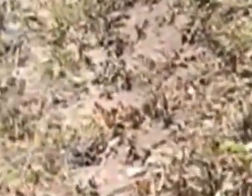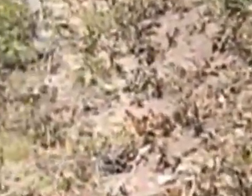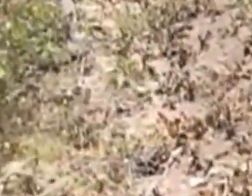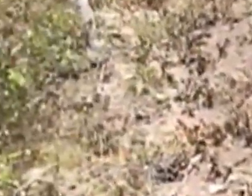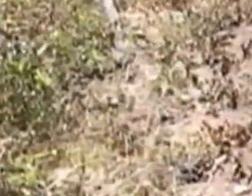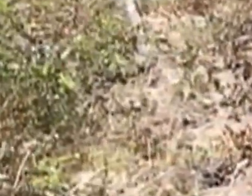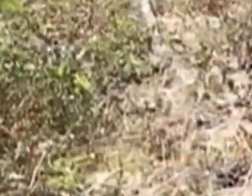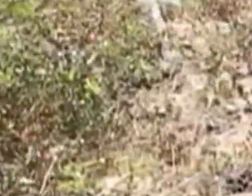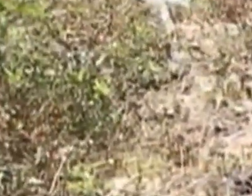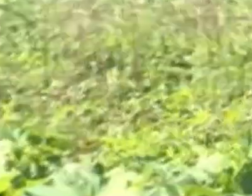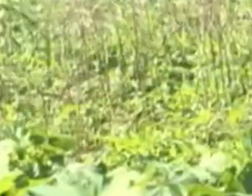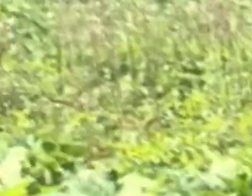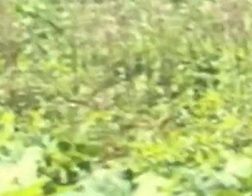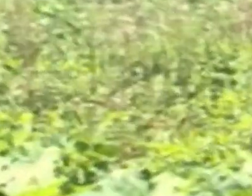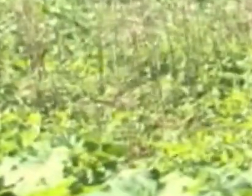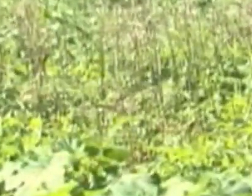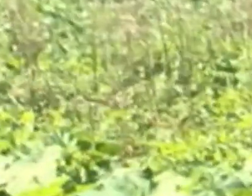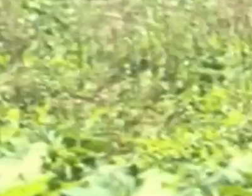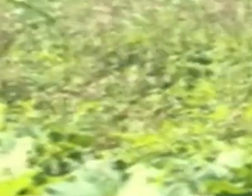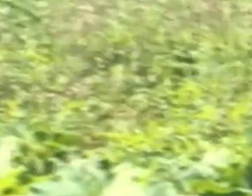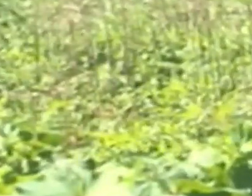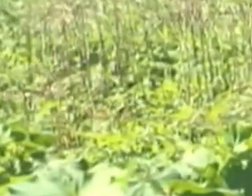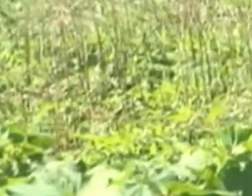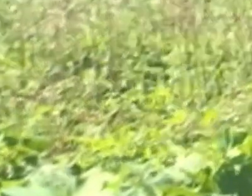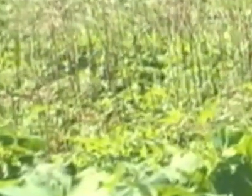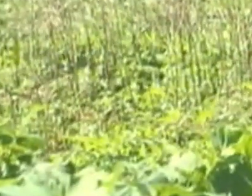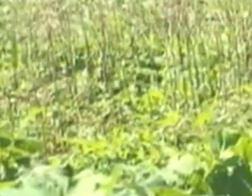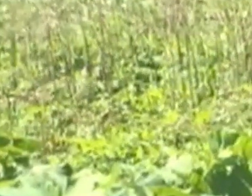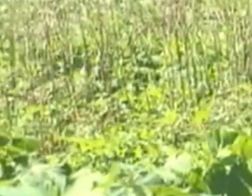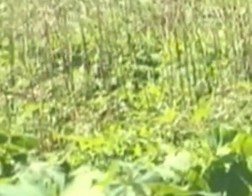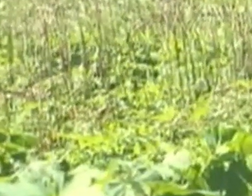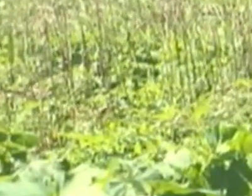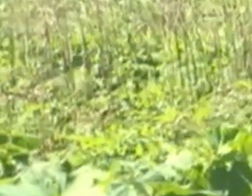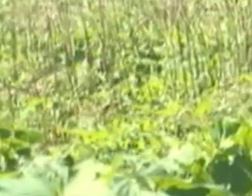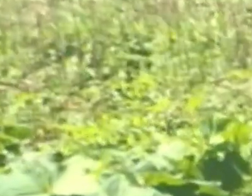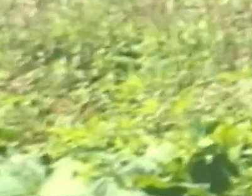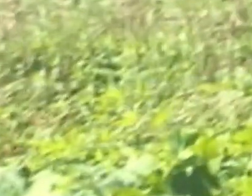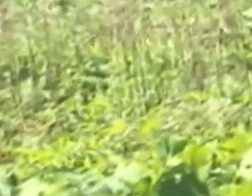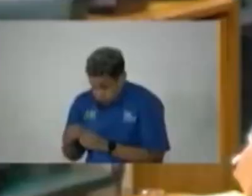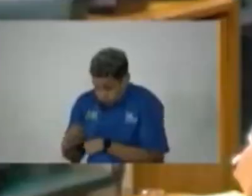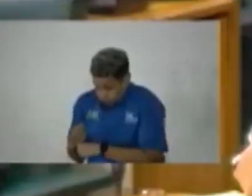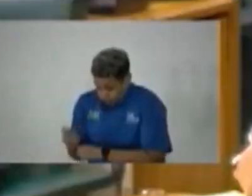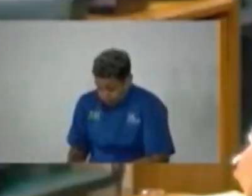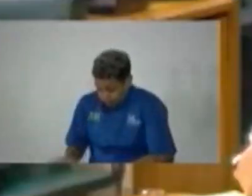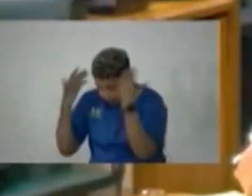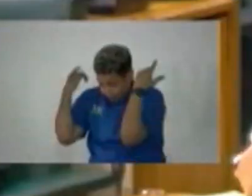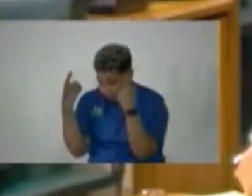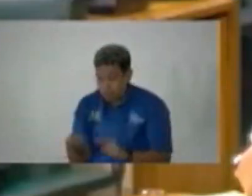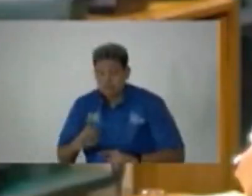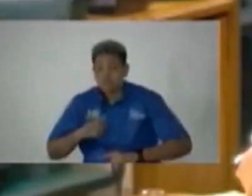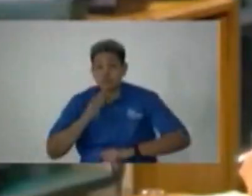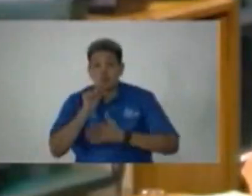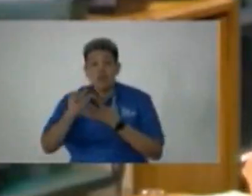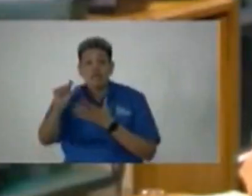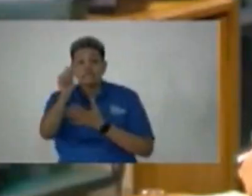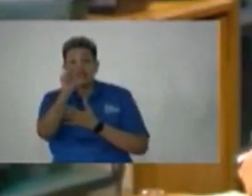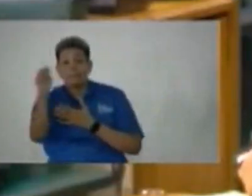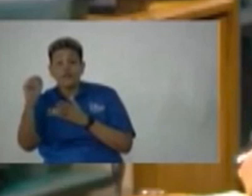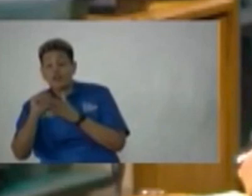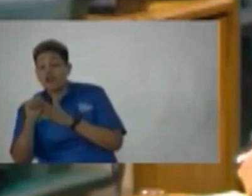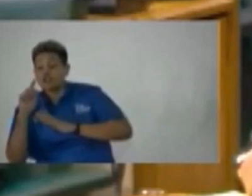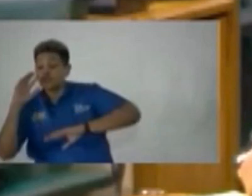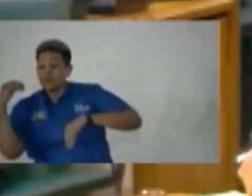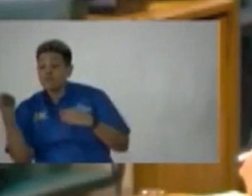again reminded to maximize the water they have by installing drip irrigation systems. We're allocating $10 million